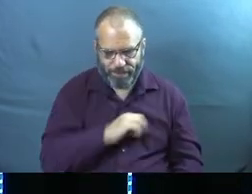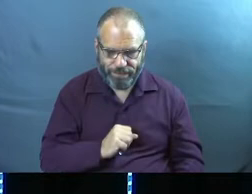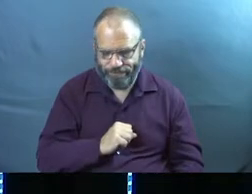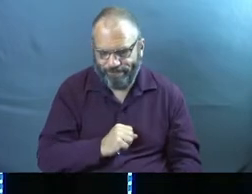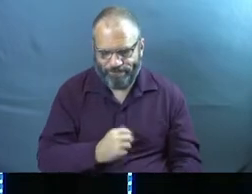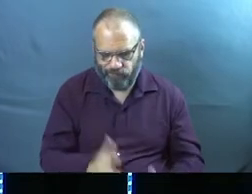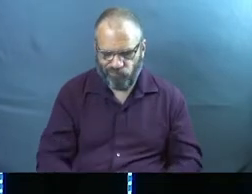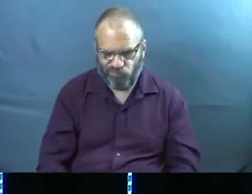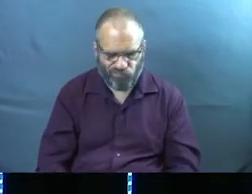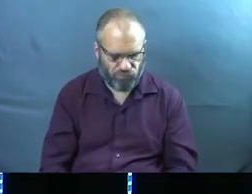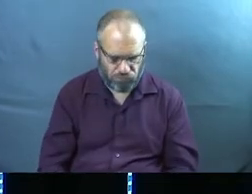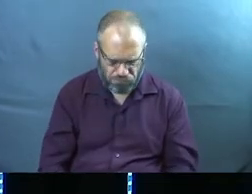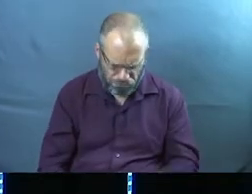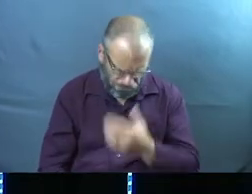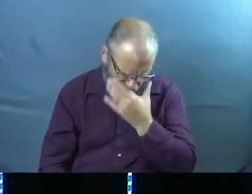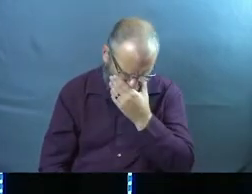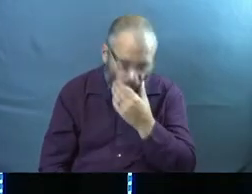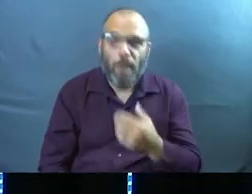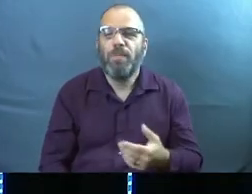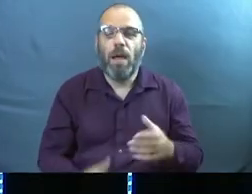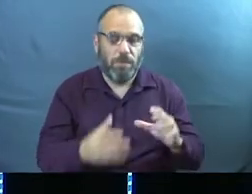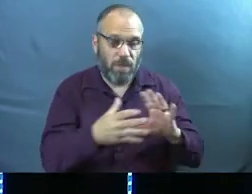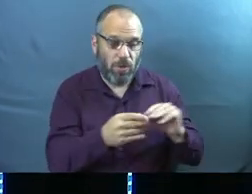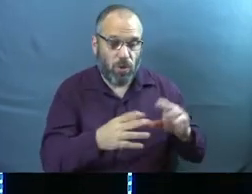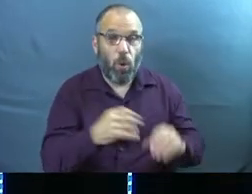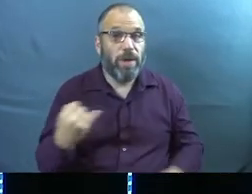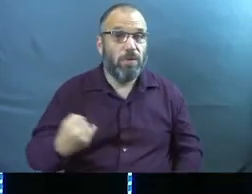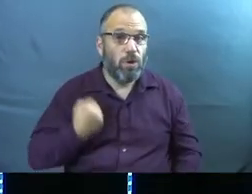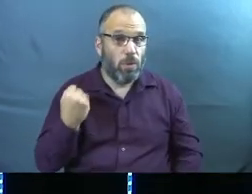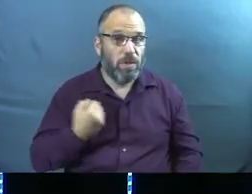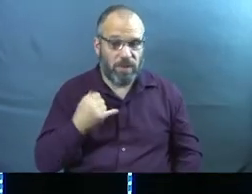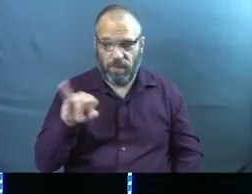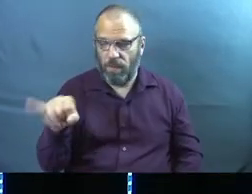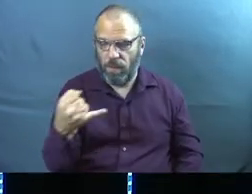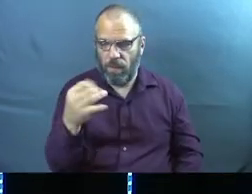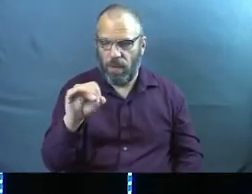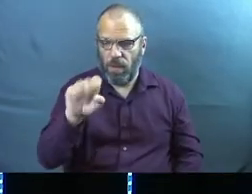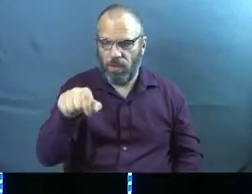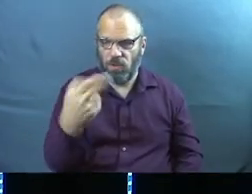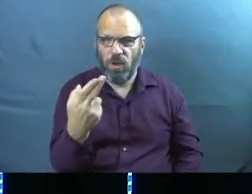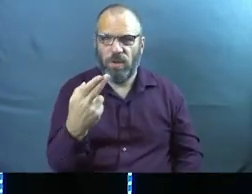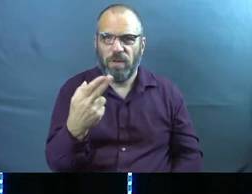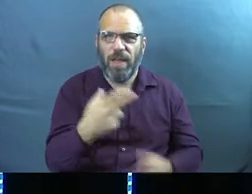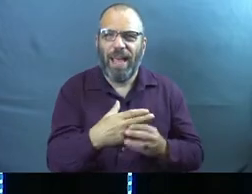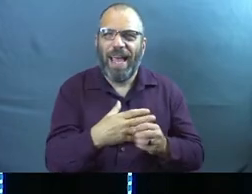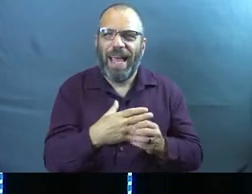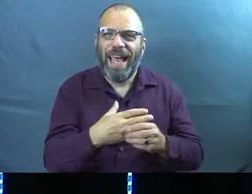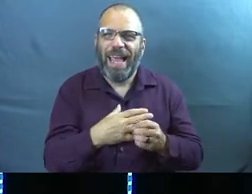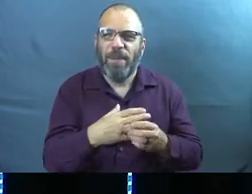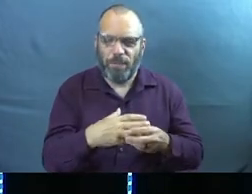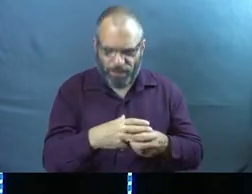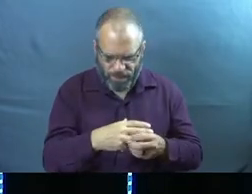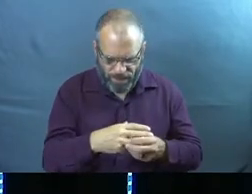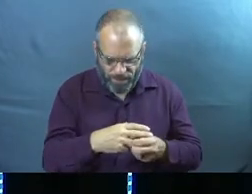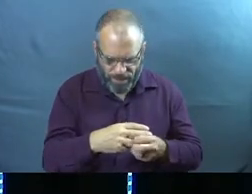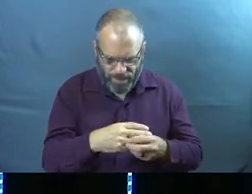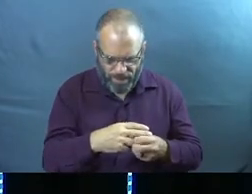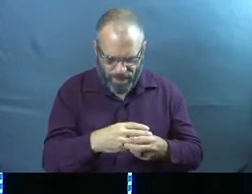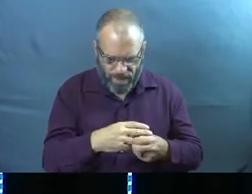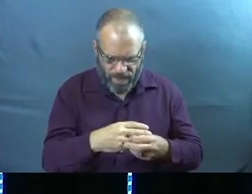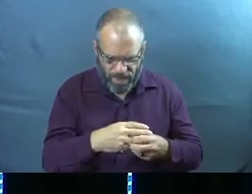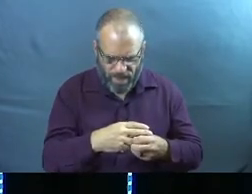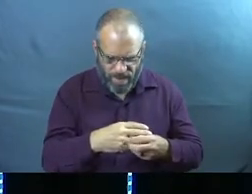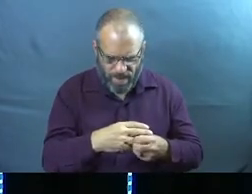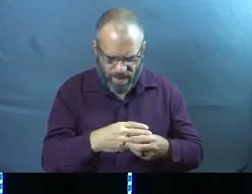There's the story of Joseph. Do you have that slide with those ages on it?